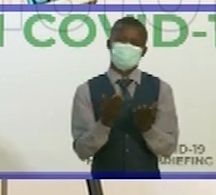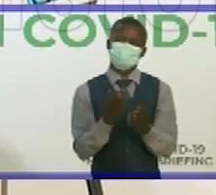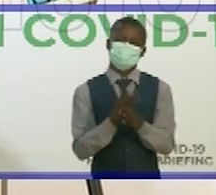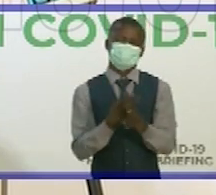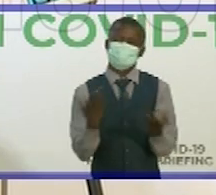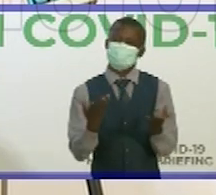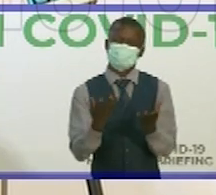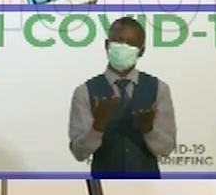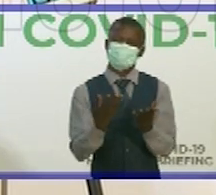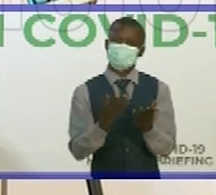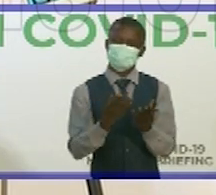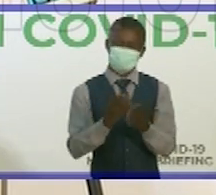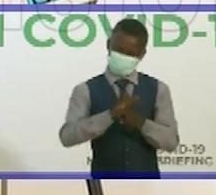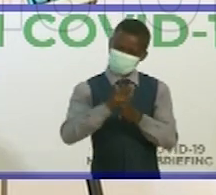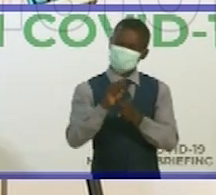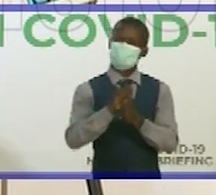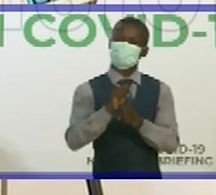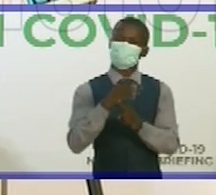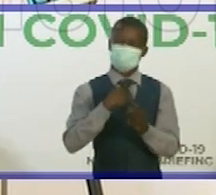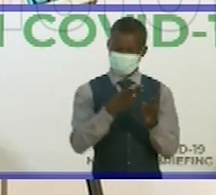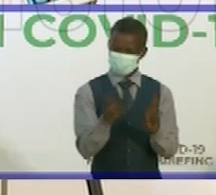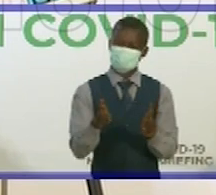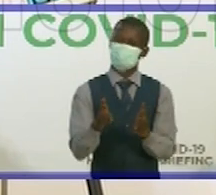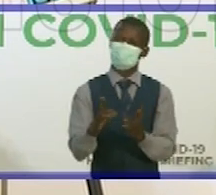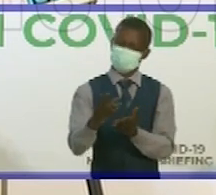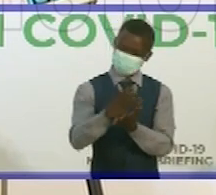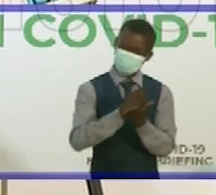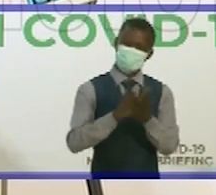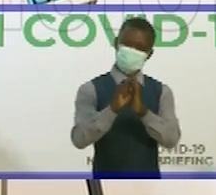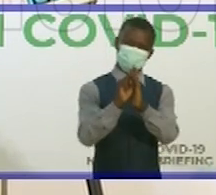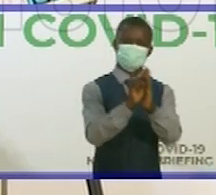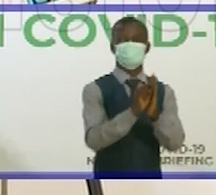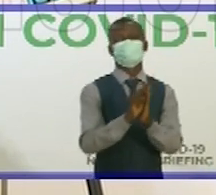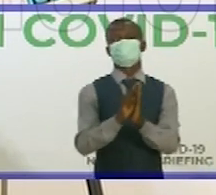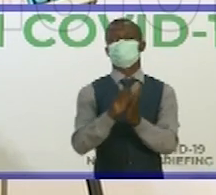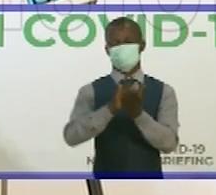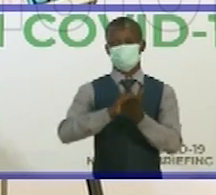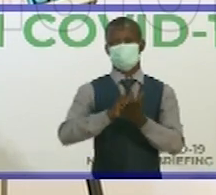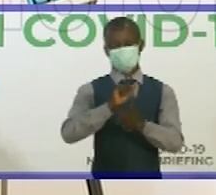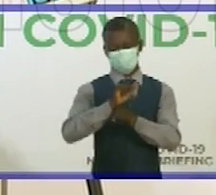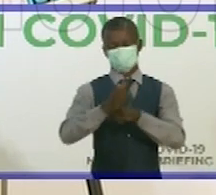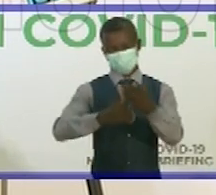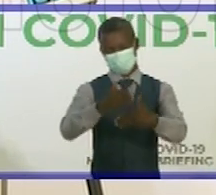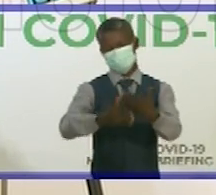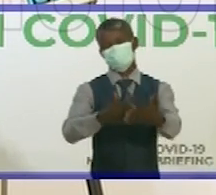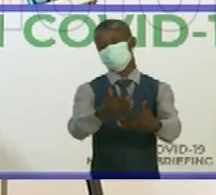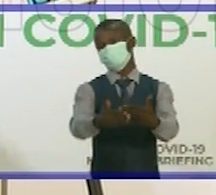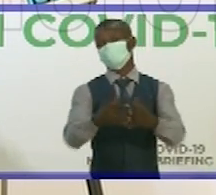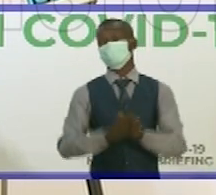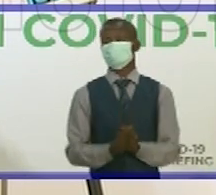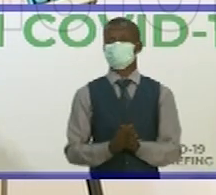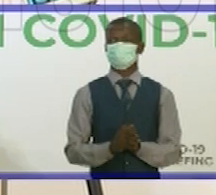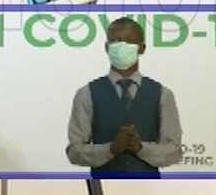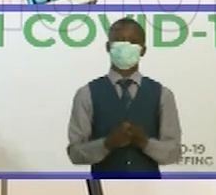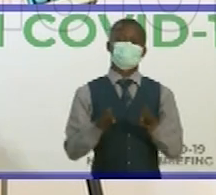are equipped, trained, and ready to be able to collect samples and have them collected. That is in progress. And then we're